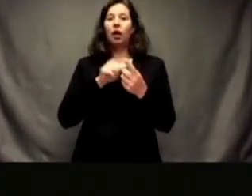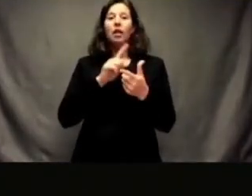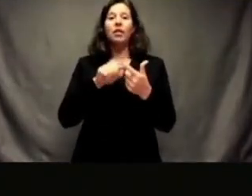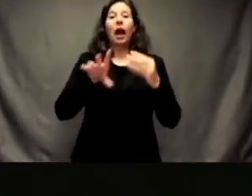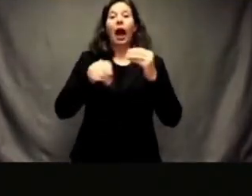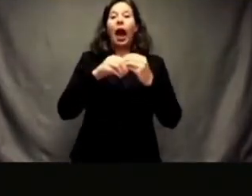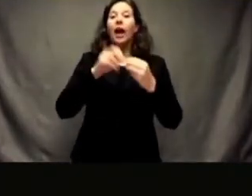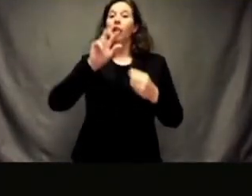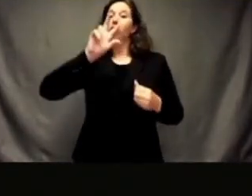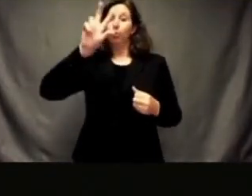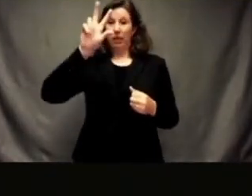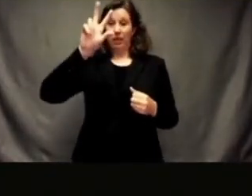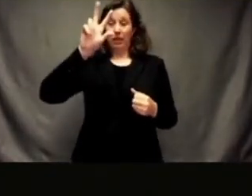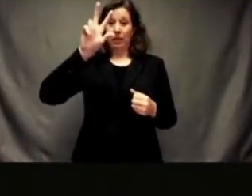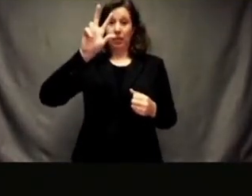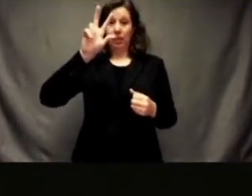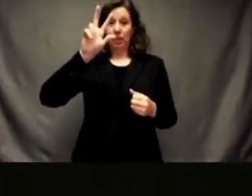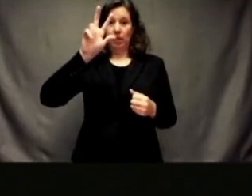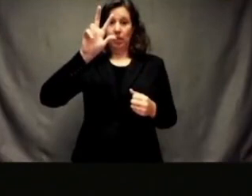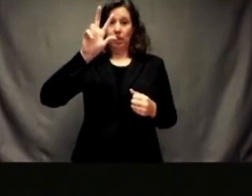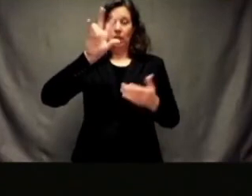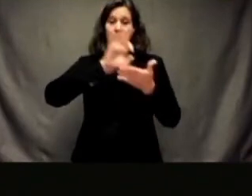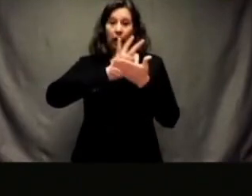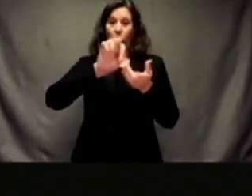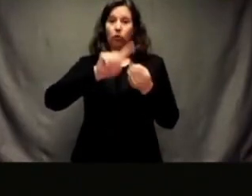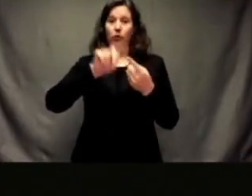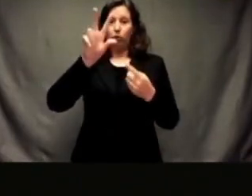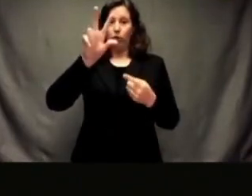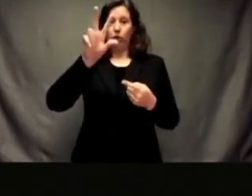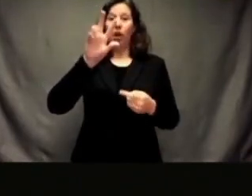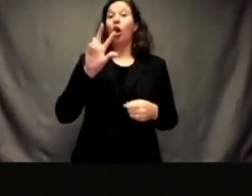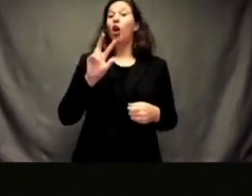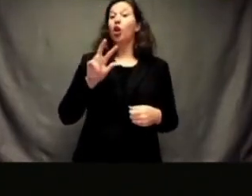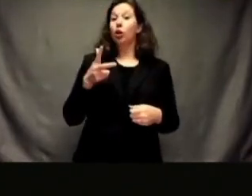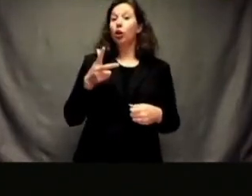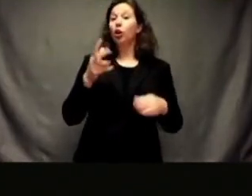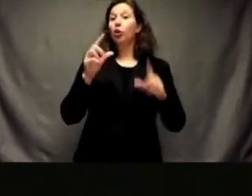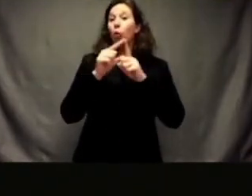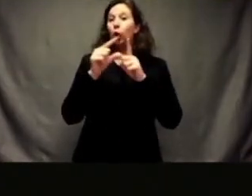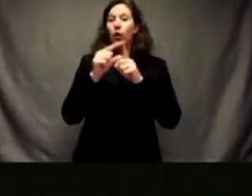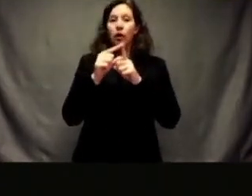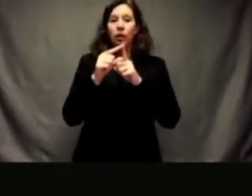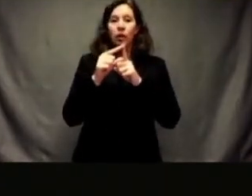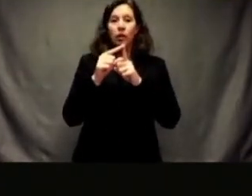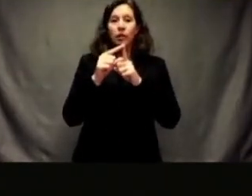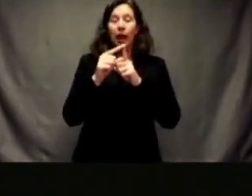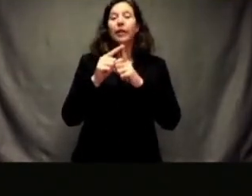And on that third one, I'm going to put in sad.